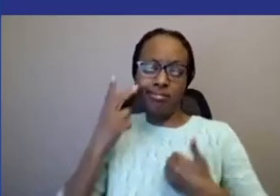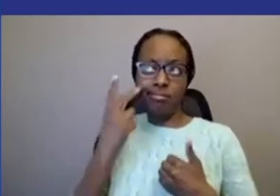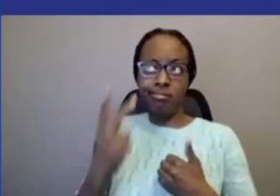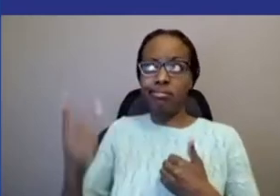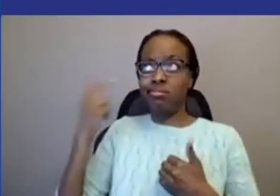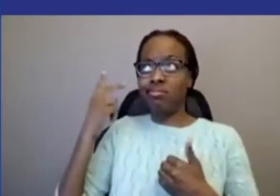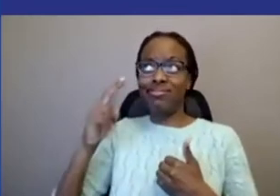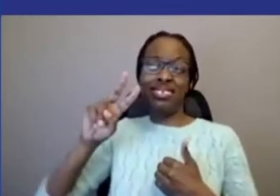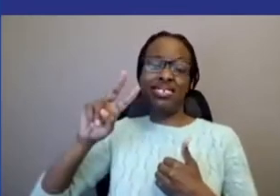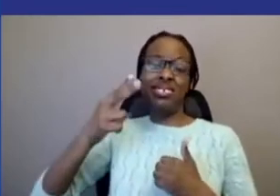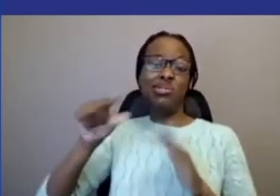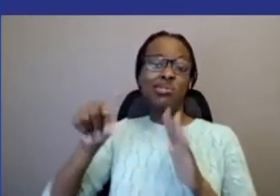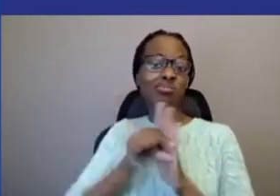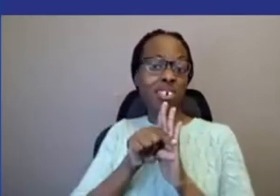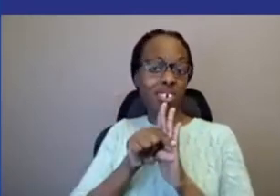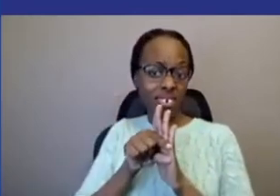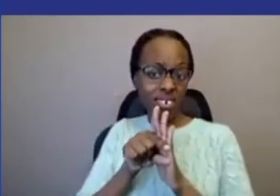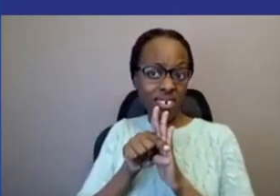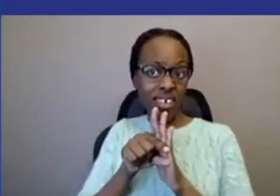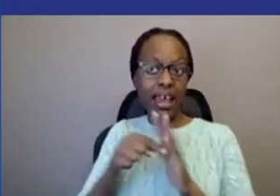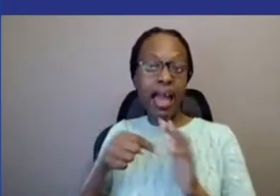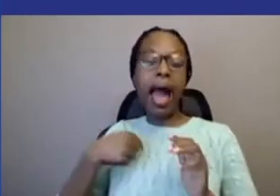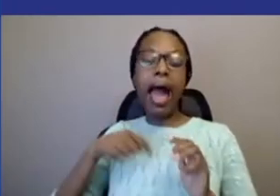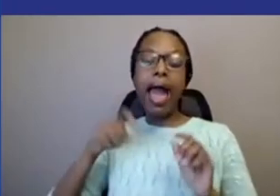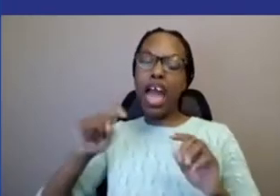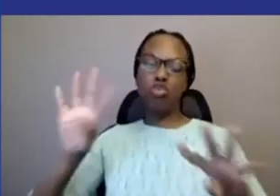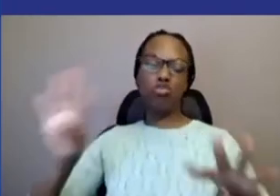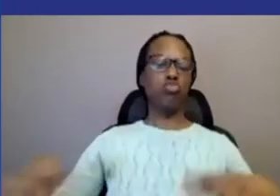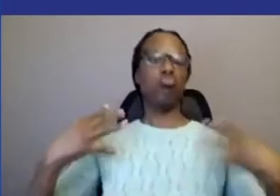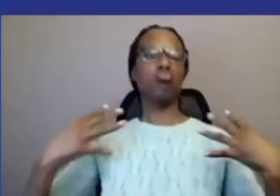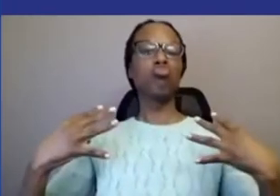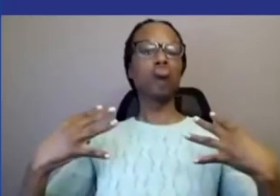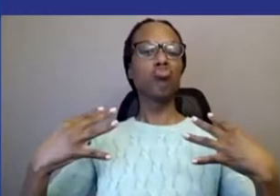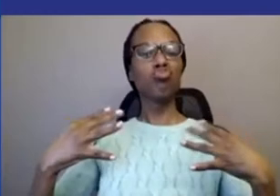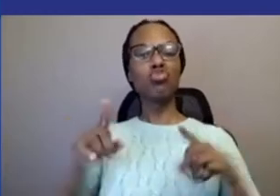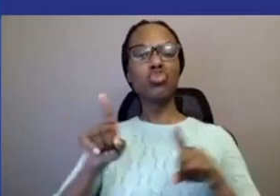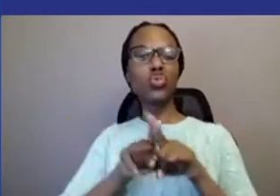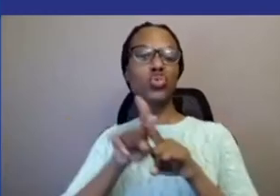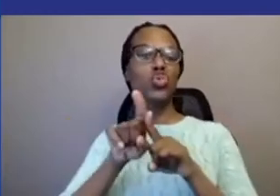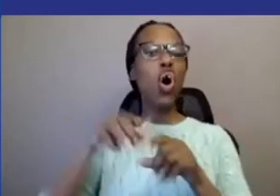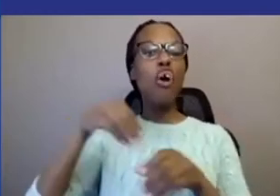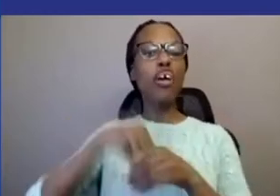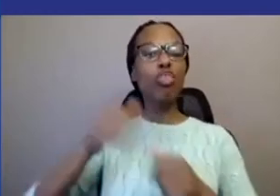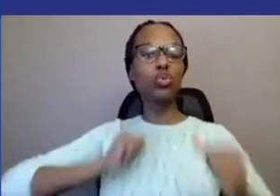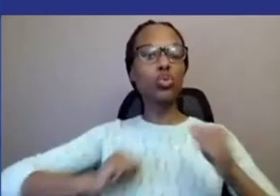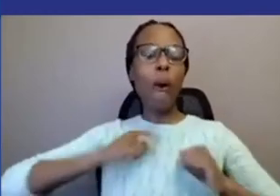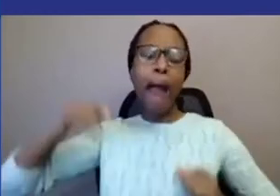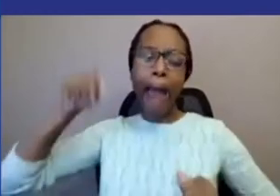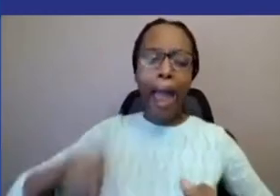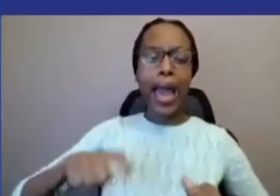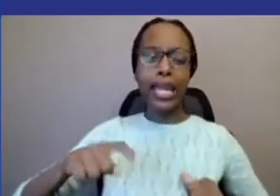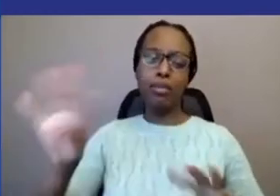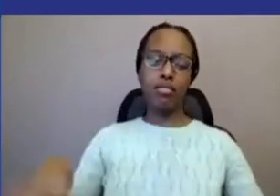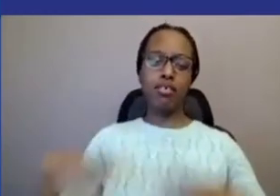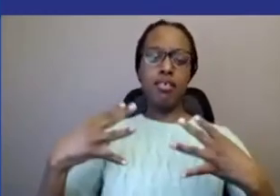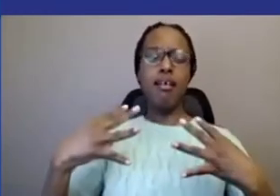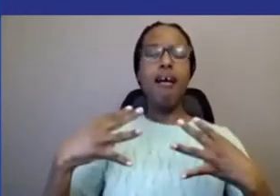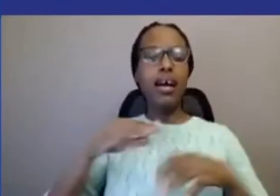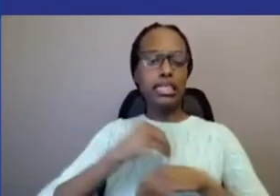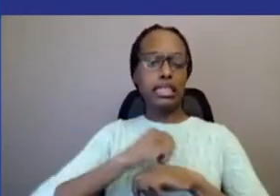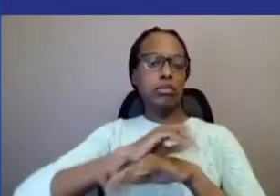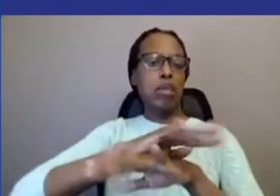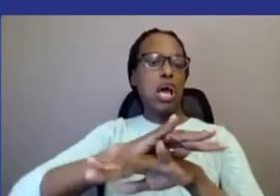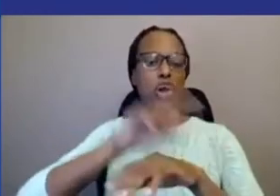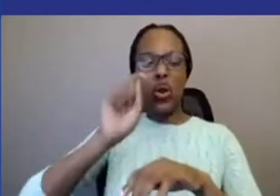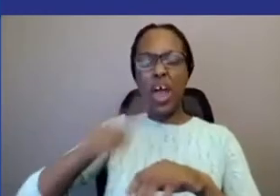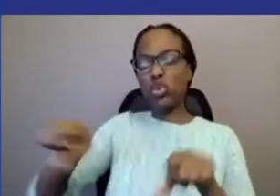grade, where I had to be the star of the show. And I knew that I had to be the spider in that play, wearing these black and white Adidas sneakers, and you couldn't tell me otherwise.